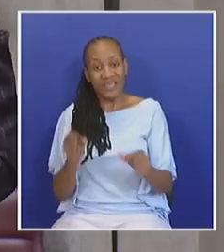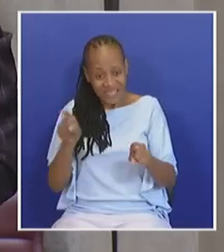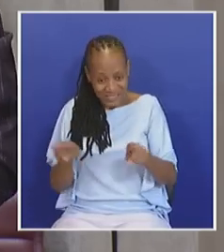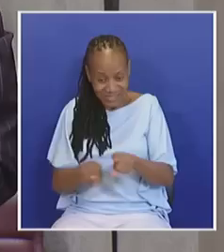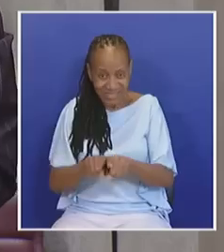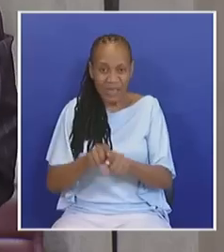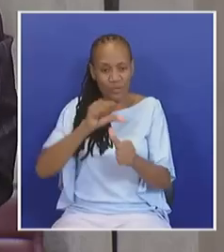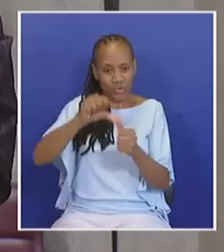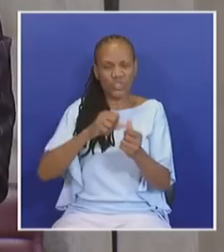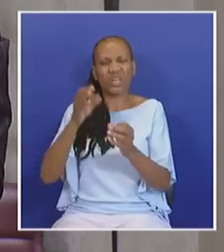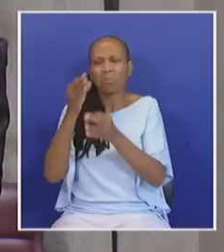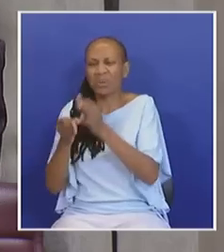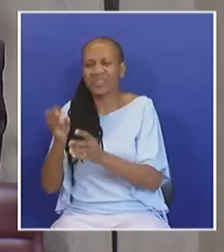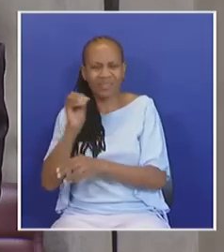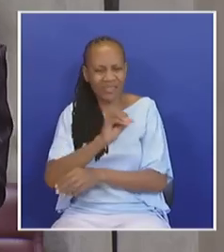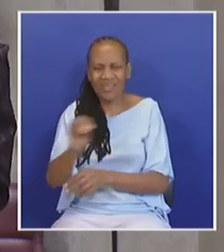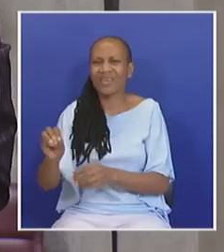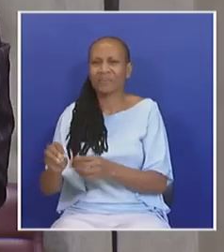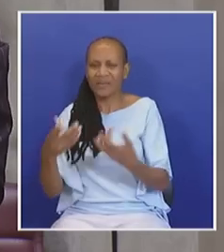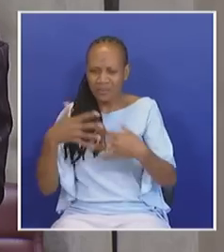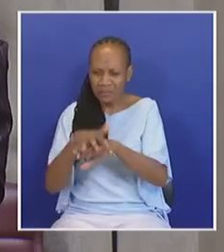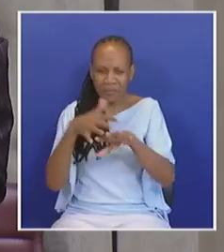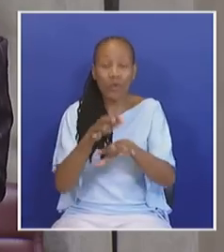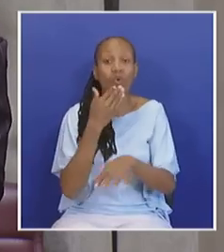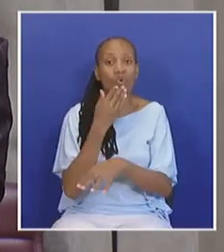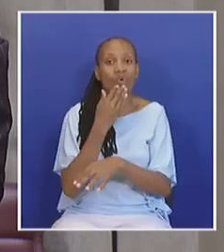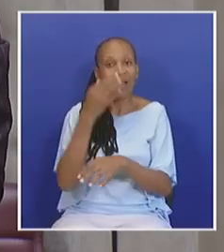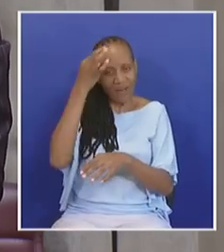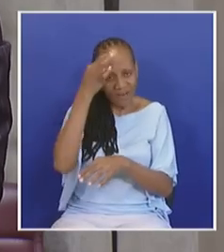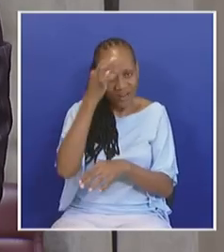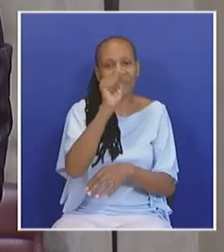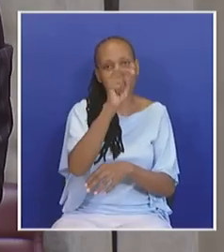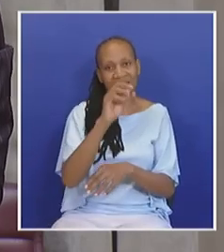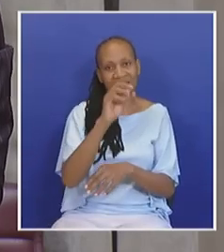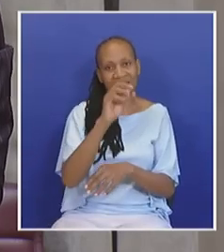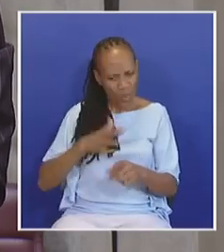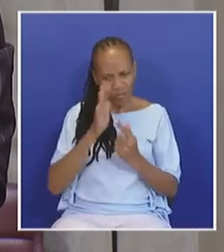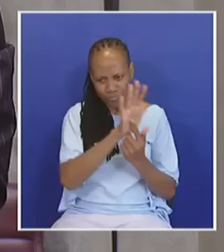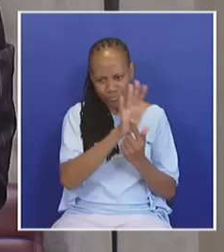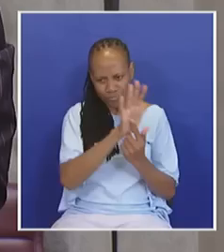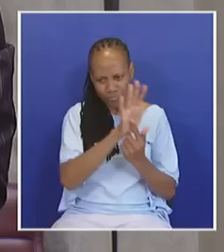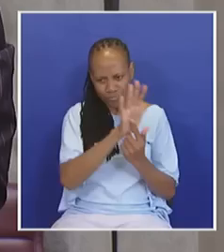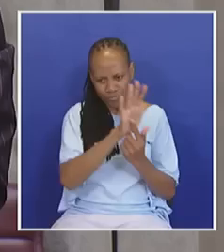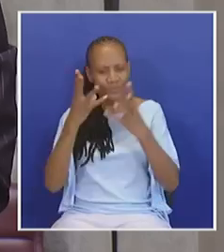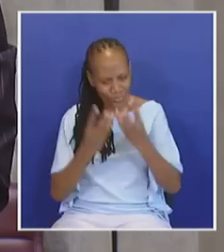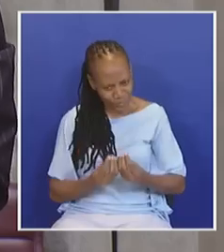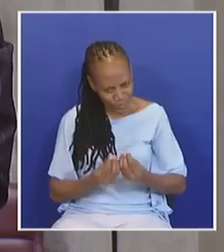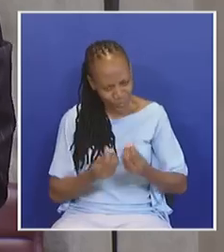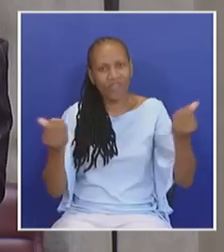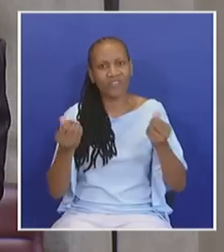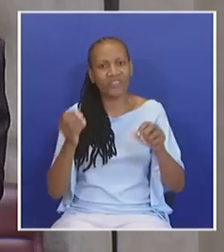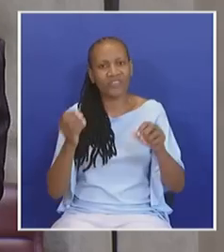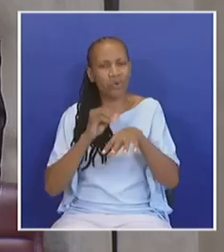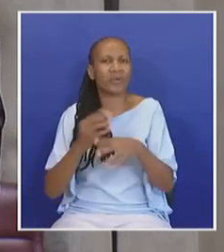economic policies developed and implemented by the ANC government, demonstrating our unyielding resolve to pursue the vision of a